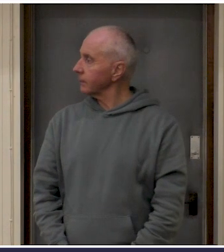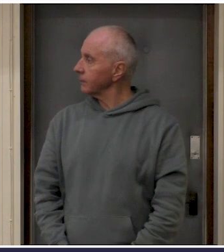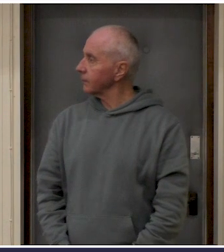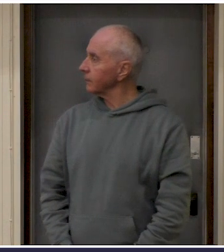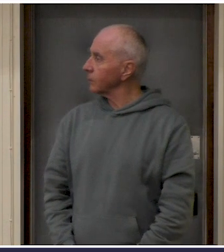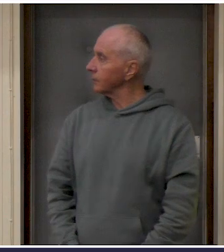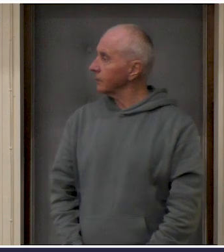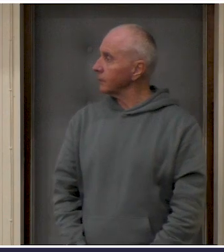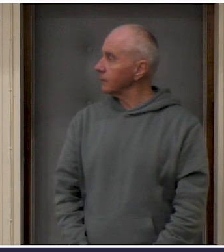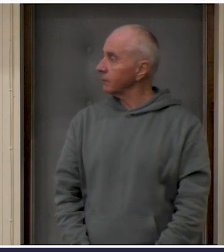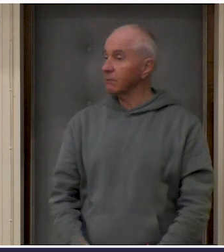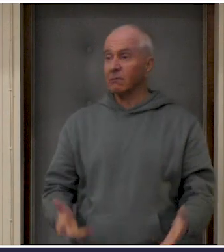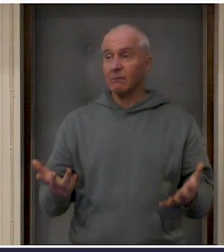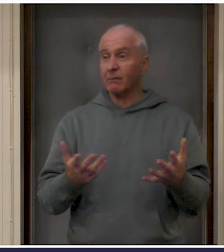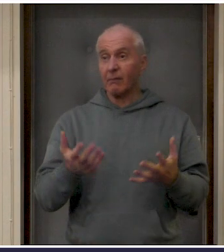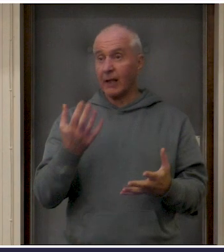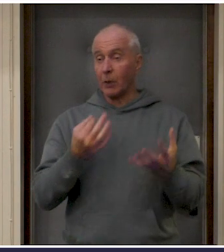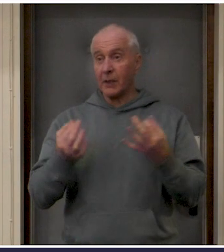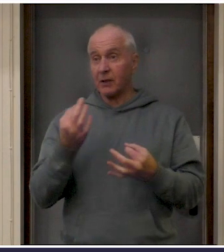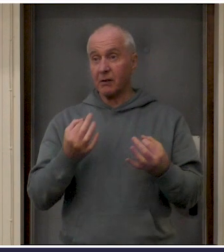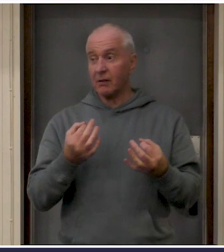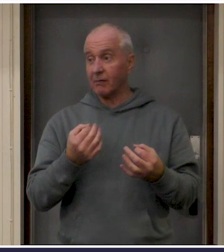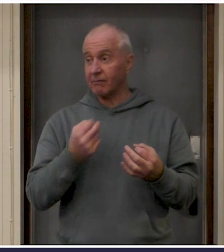By the way, if there's questions at the end, we can talk about this all day.